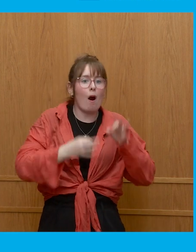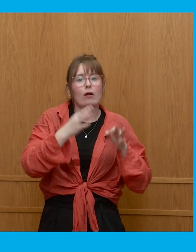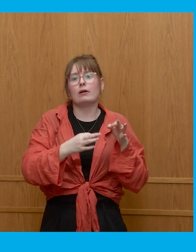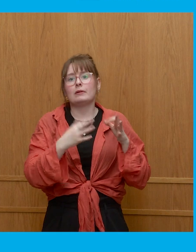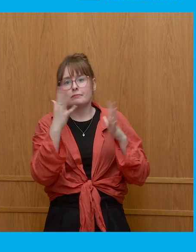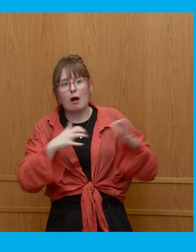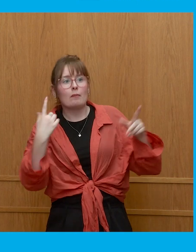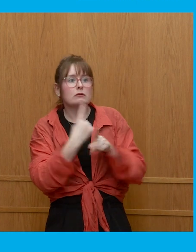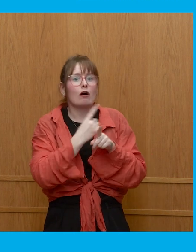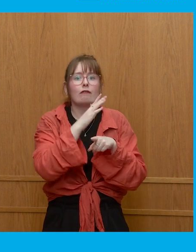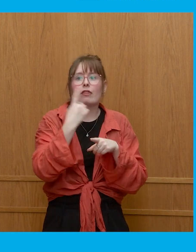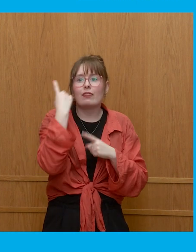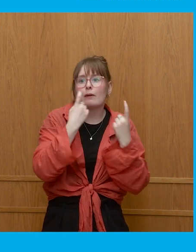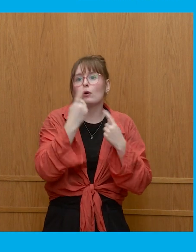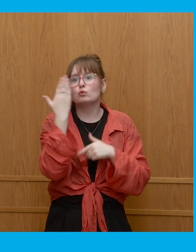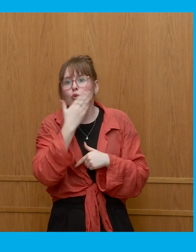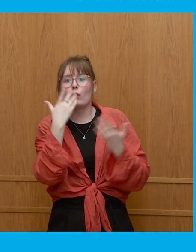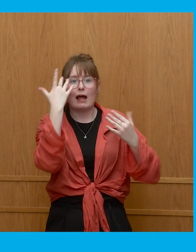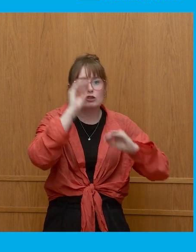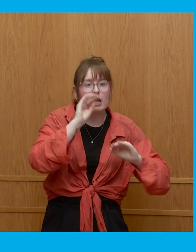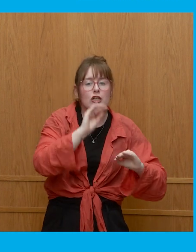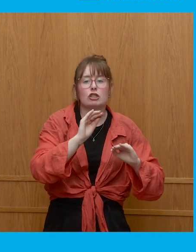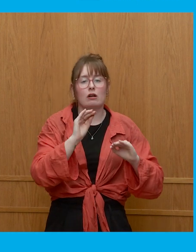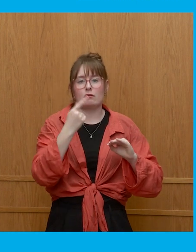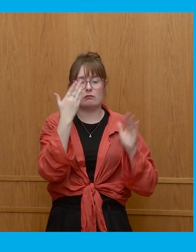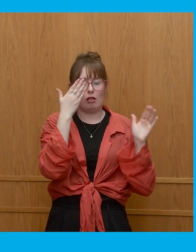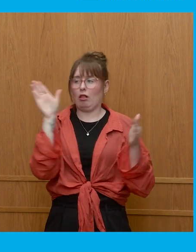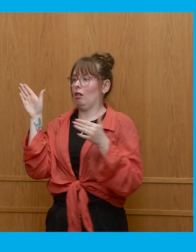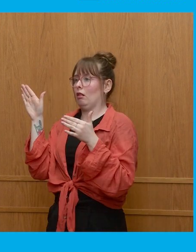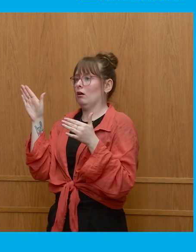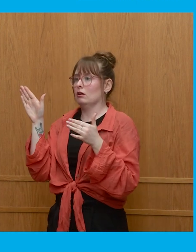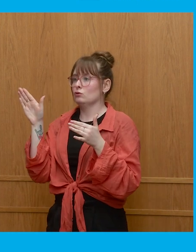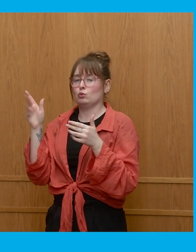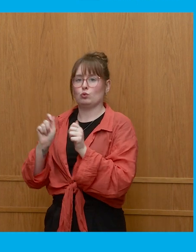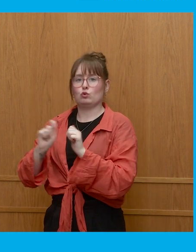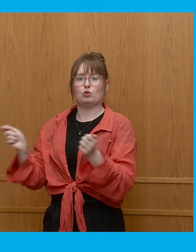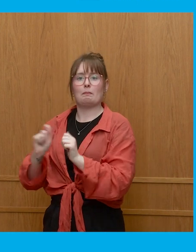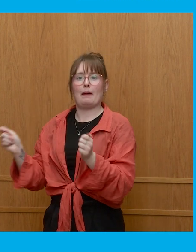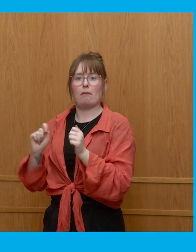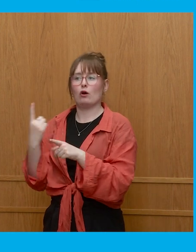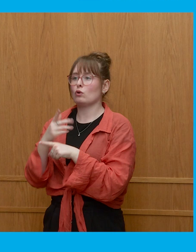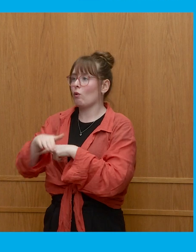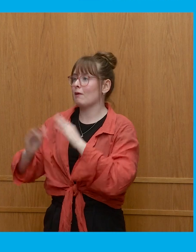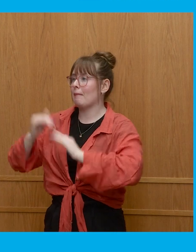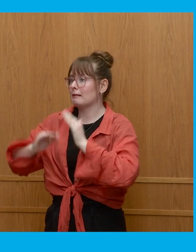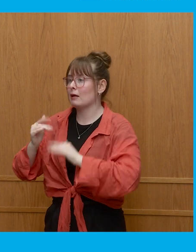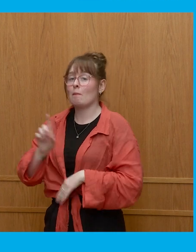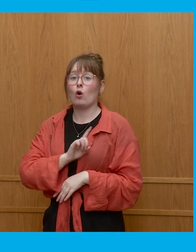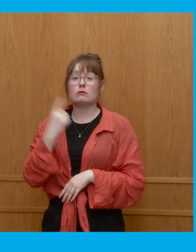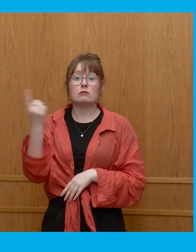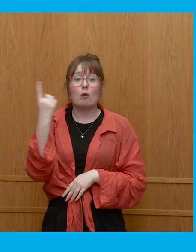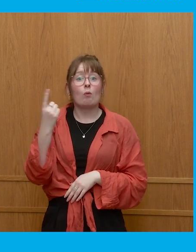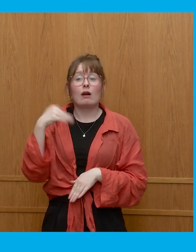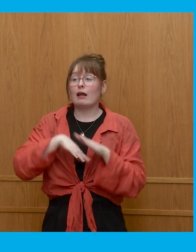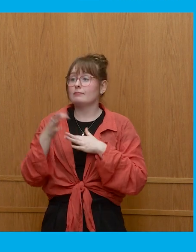tables on school performance, as opposed to the latest front page of the Daily Record. And that front page of the Daily Record happened because someone, an opponent of